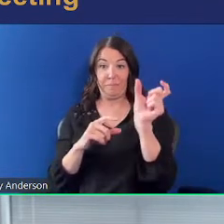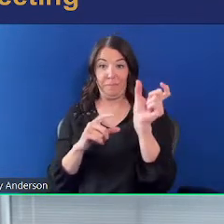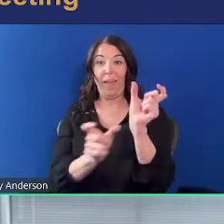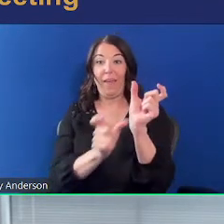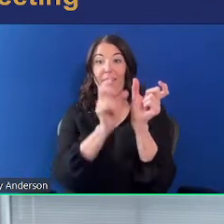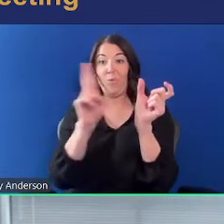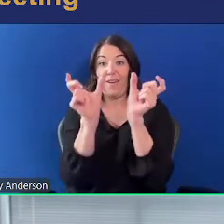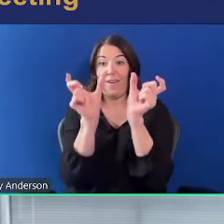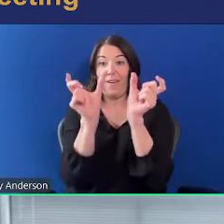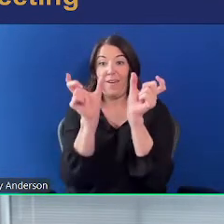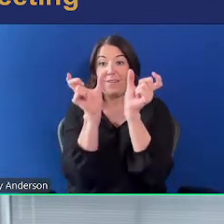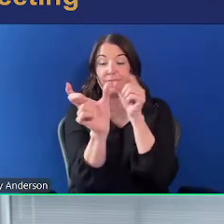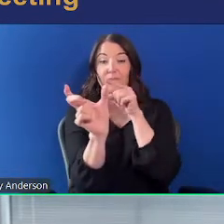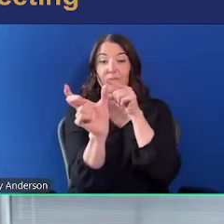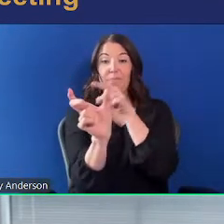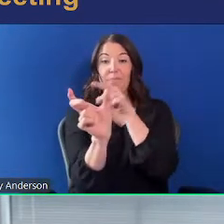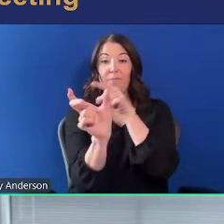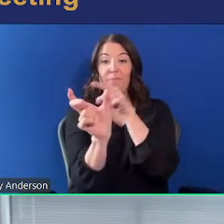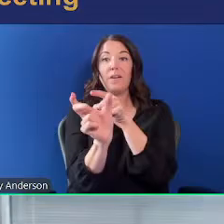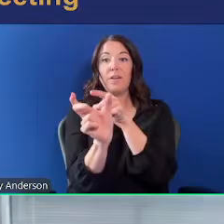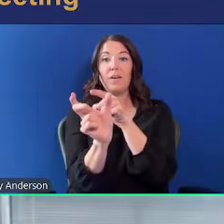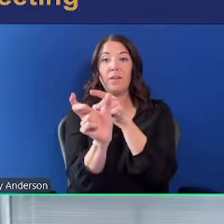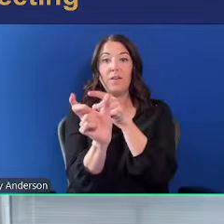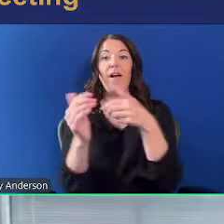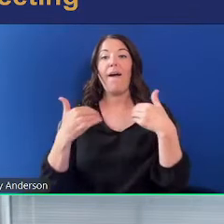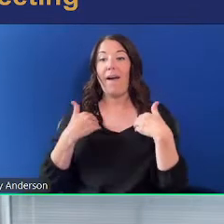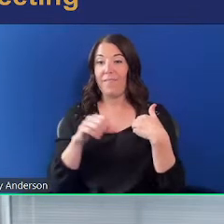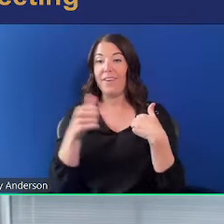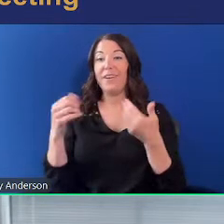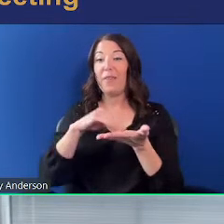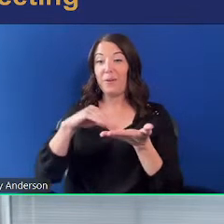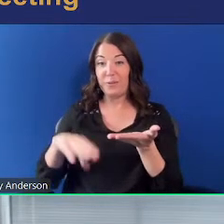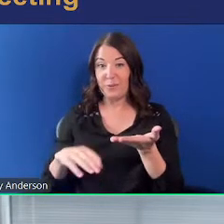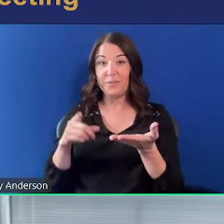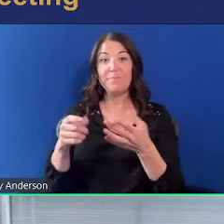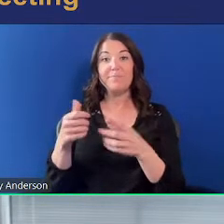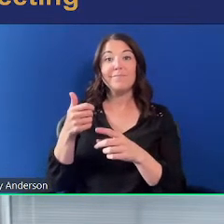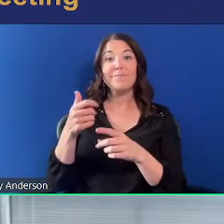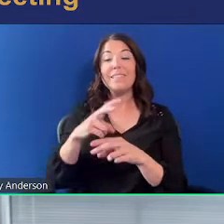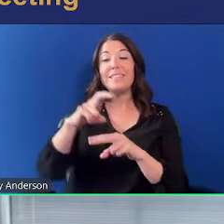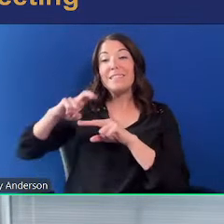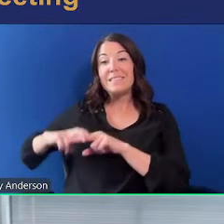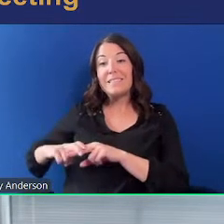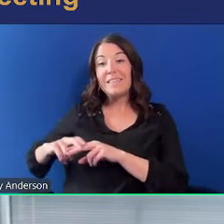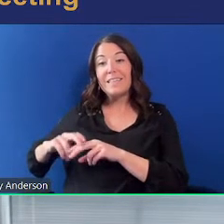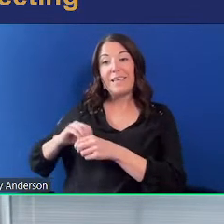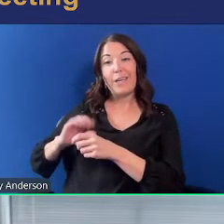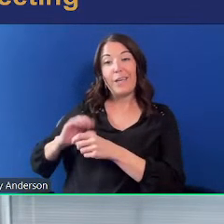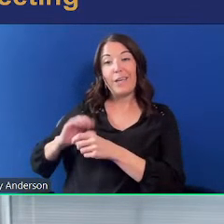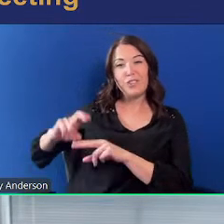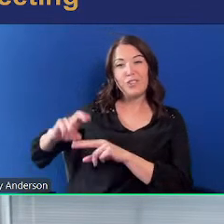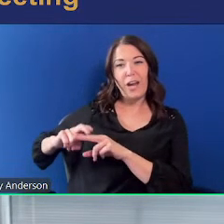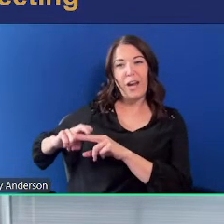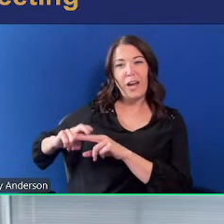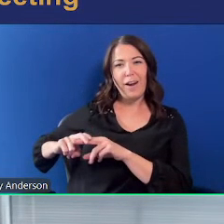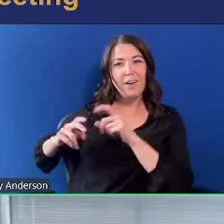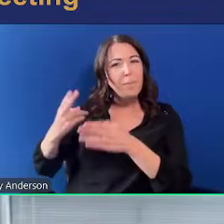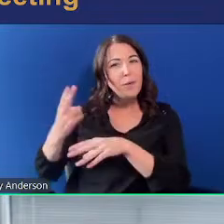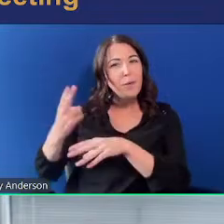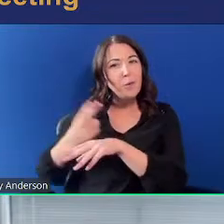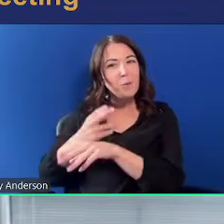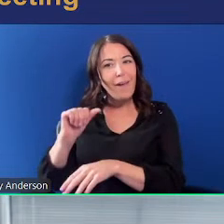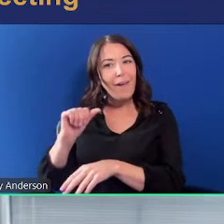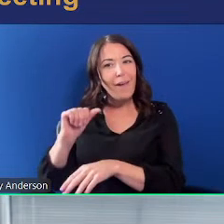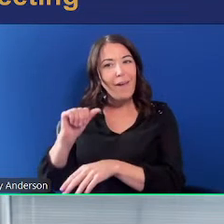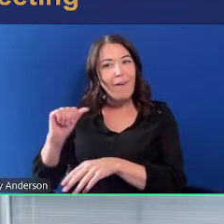right corner, we have another student who is sitting in her chair. It looks like maybe using an AAC device,